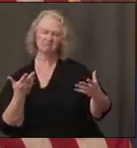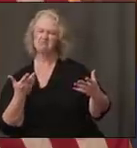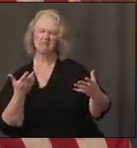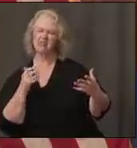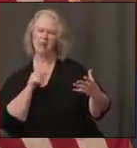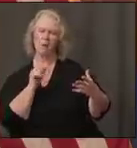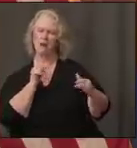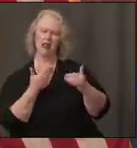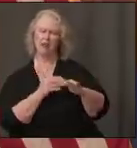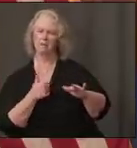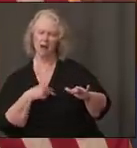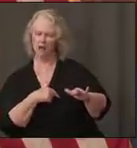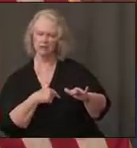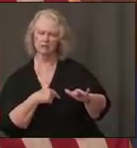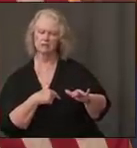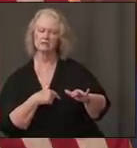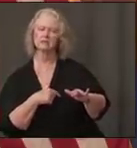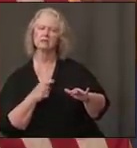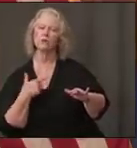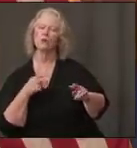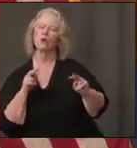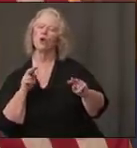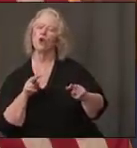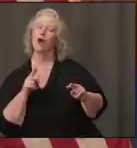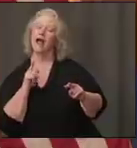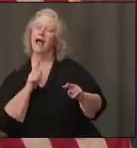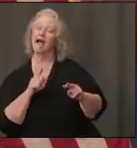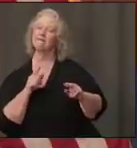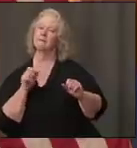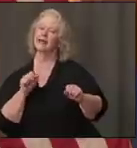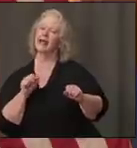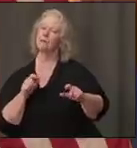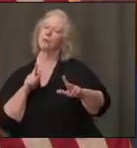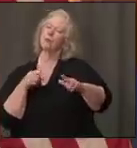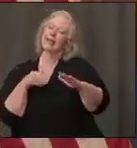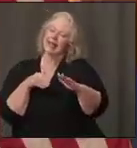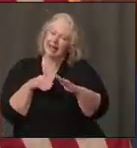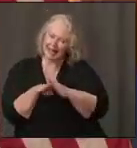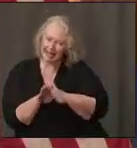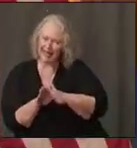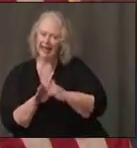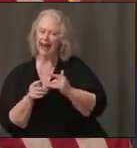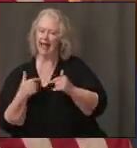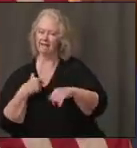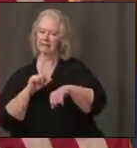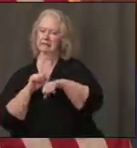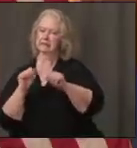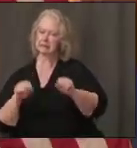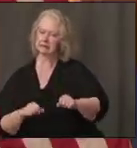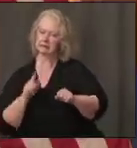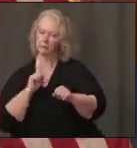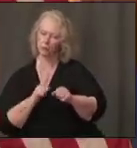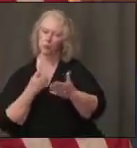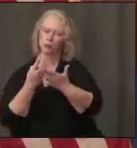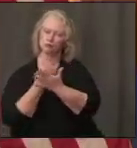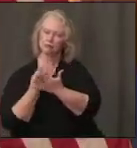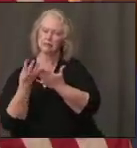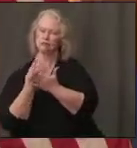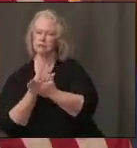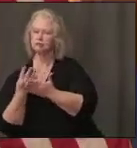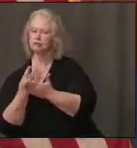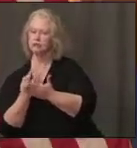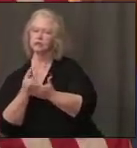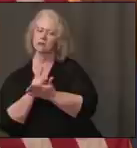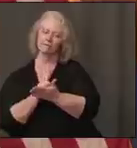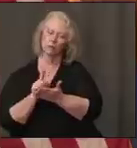limiting factor is the operations of getting into the nursing homes, having the repetitive system set up to do the screenings every week or every other